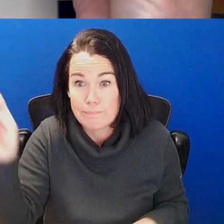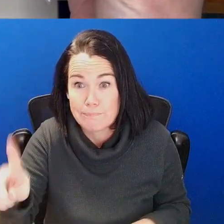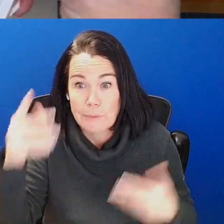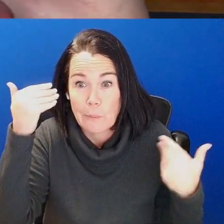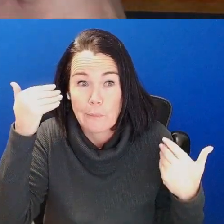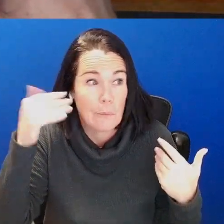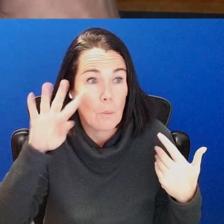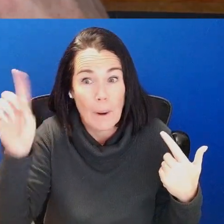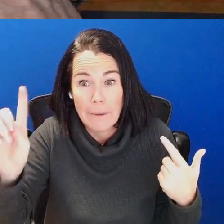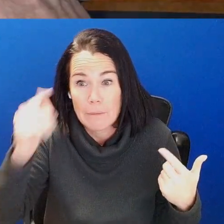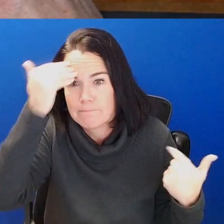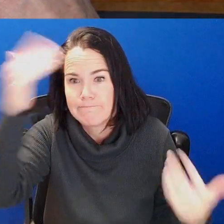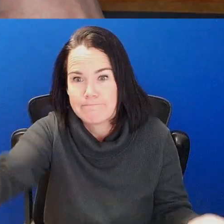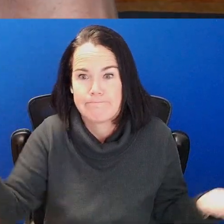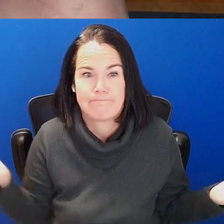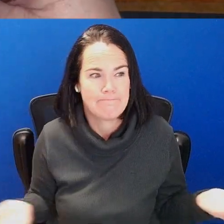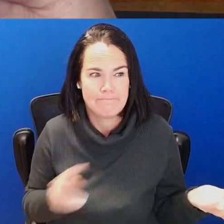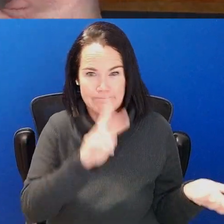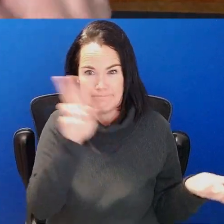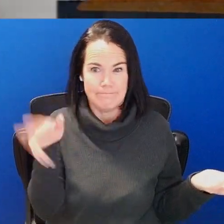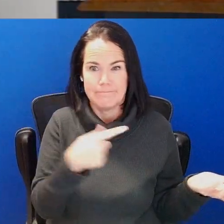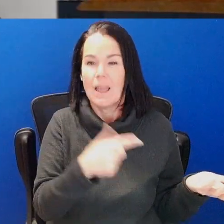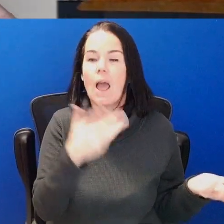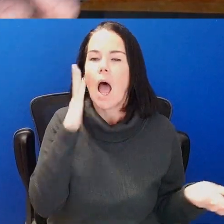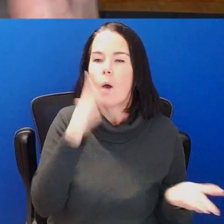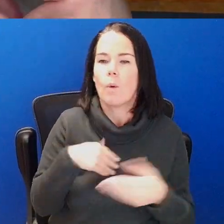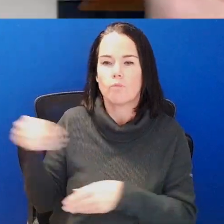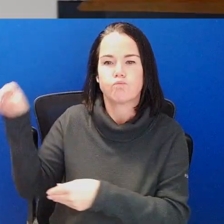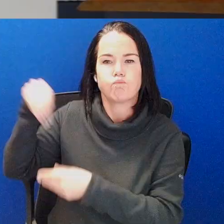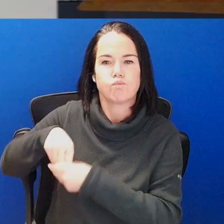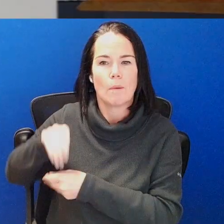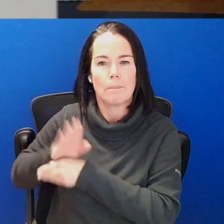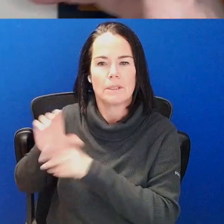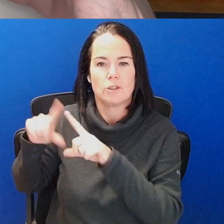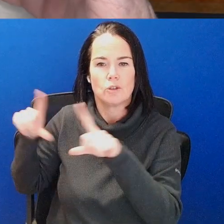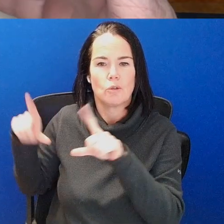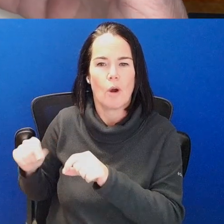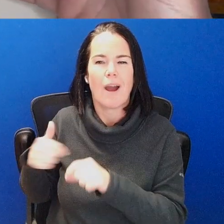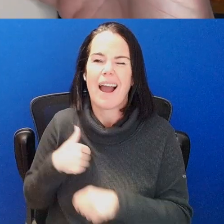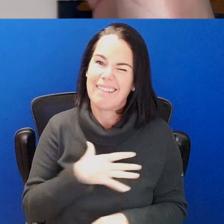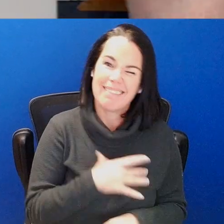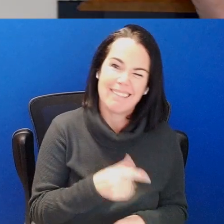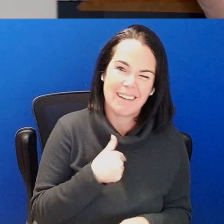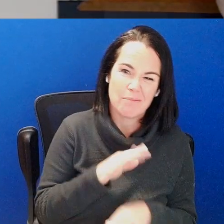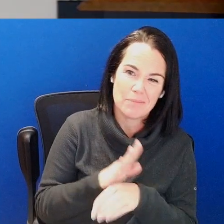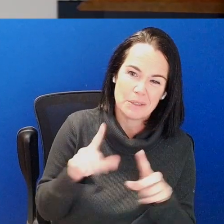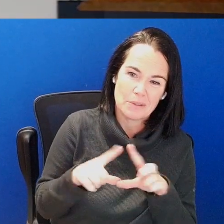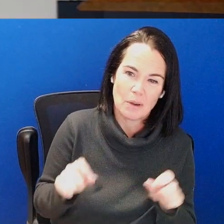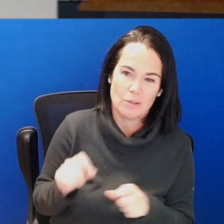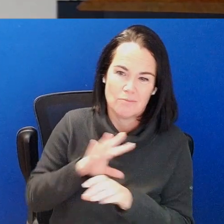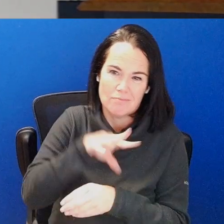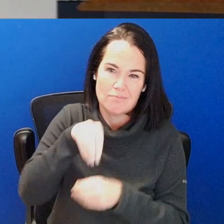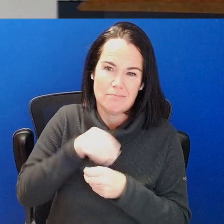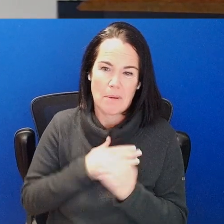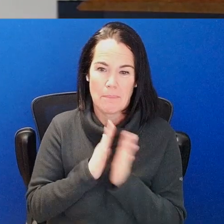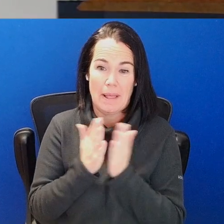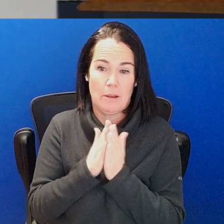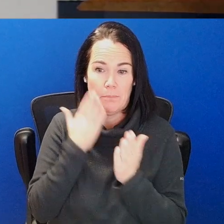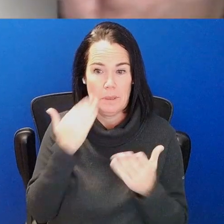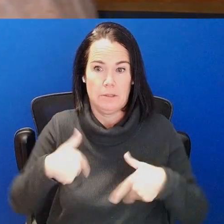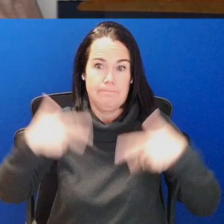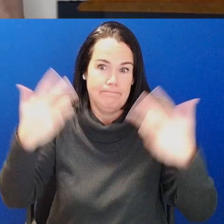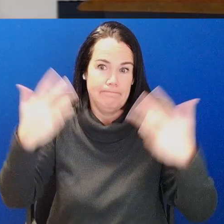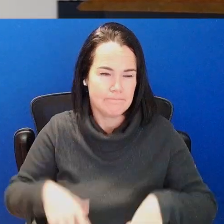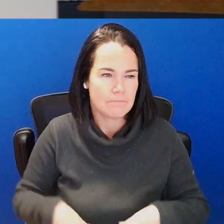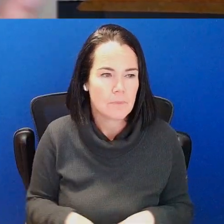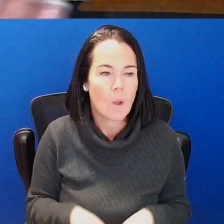No idea where yet, right? Like that is my thing. This will hold some business cards because I like to have business cards in my planner because you never know. And I've got a couple